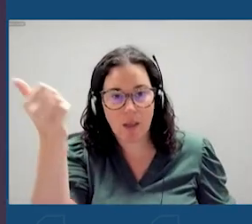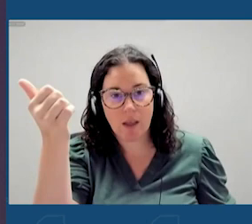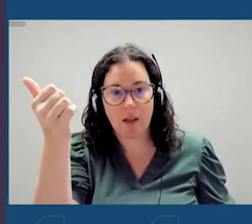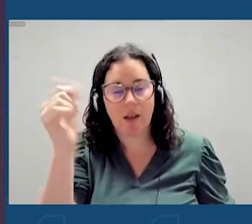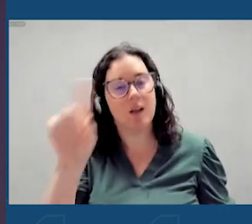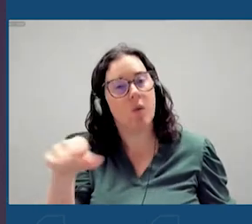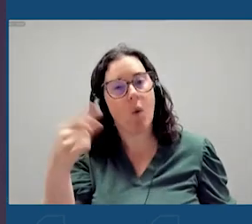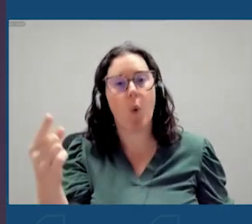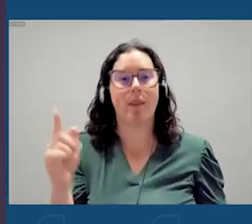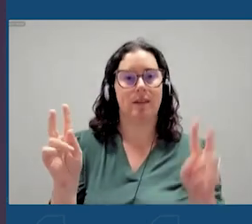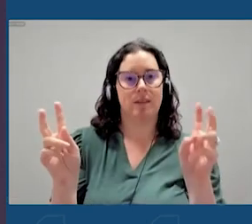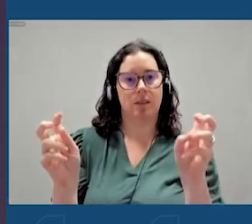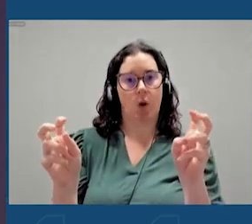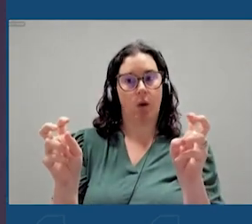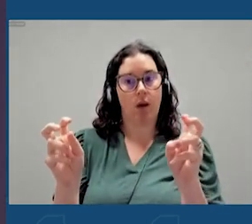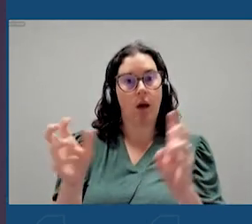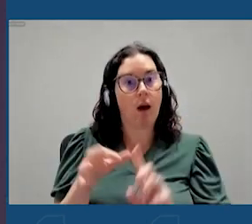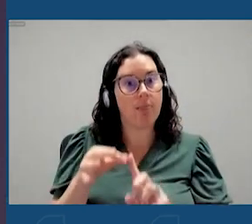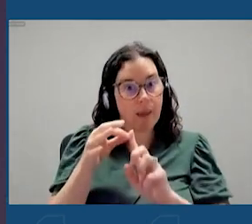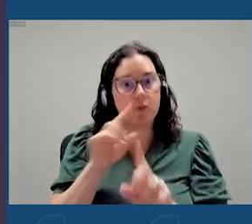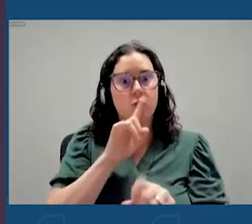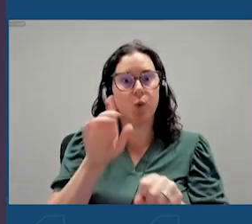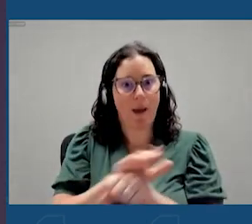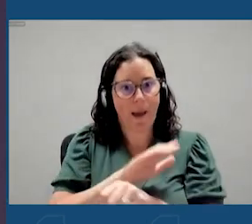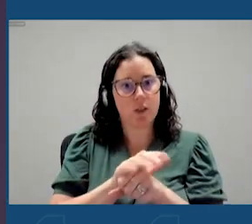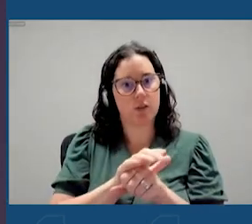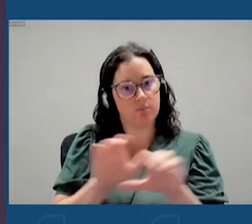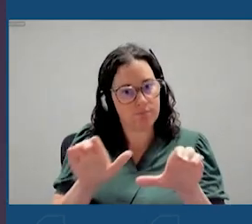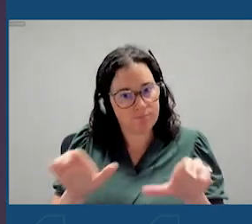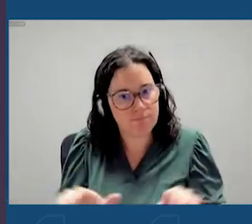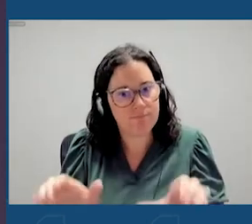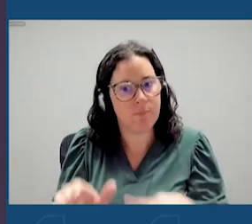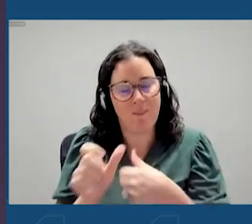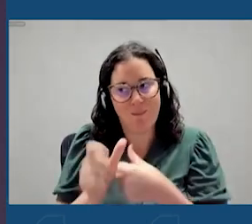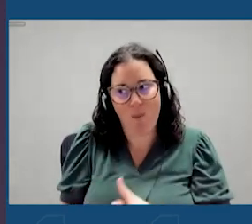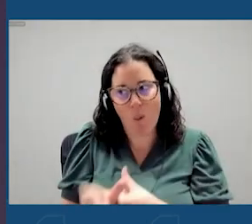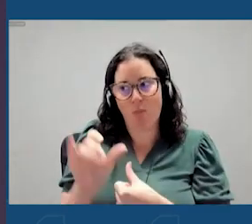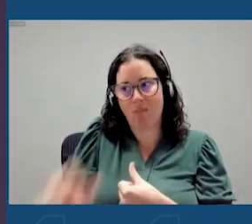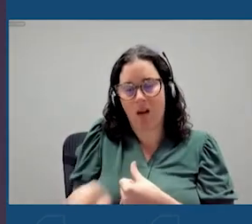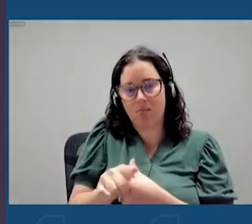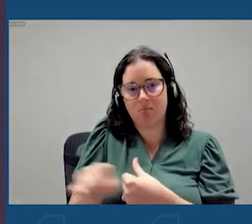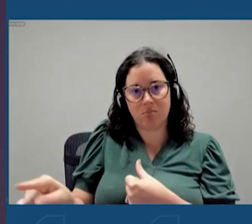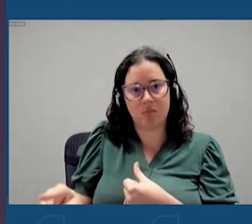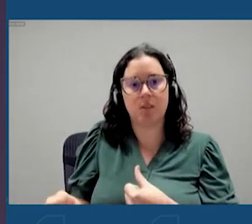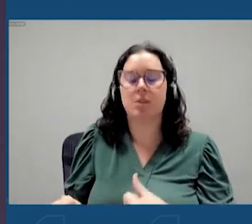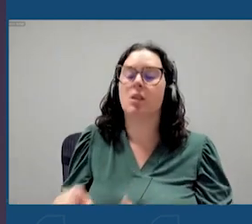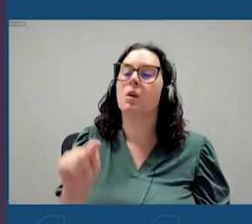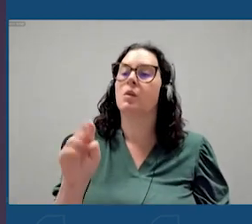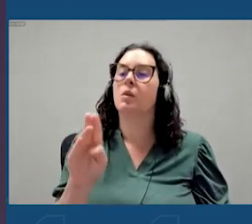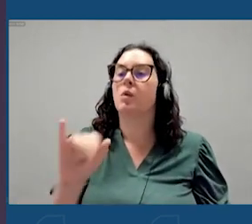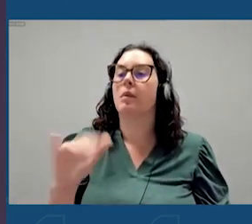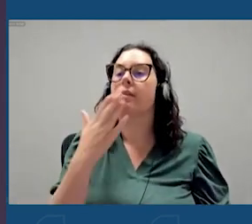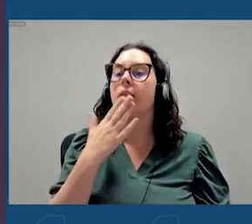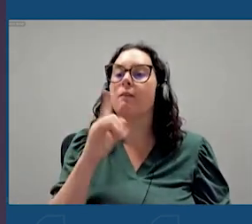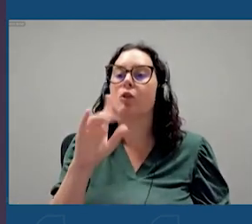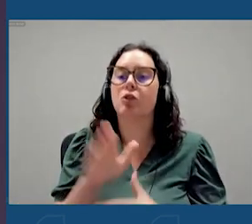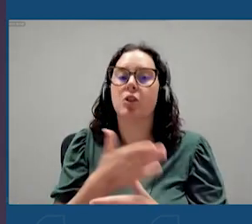slogan unless you act upon that, unless you do something about that. And so, Toby, thank you for sharing your life story with all of us many